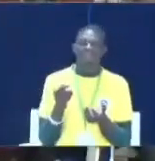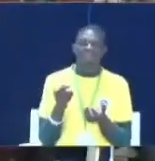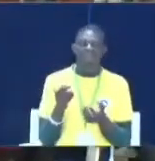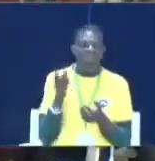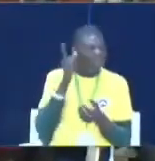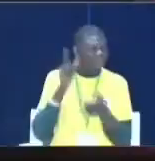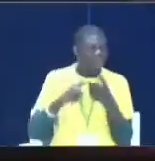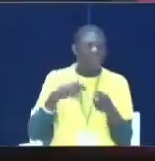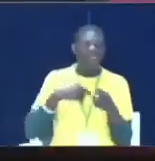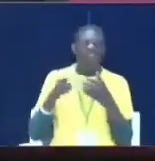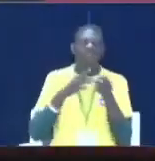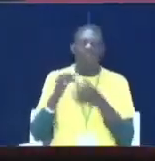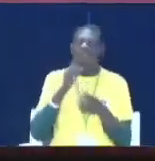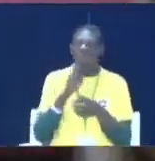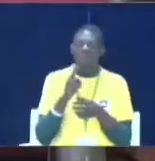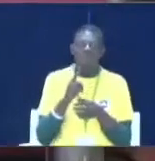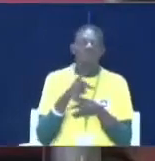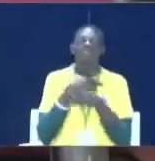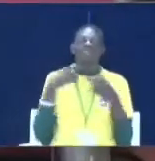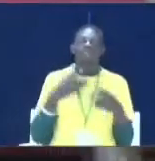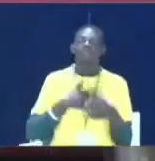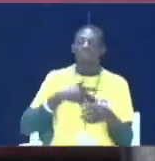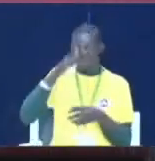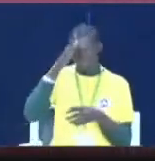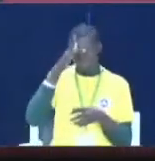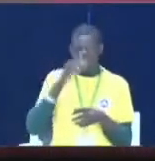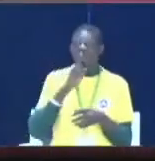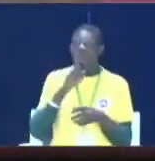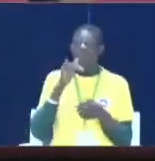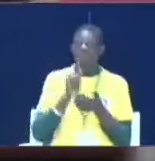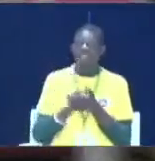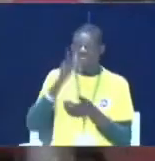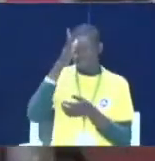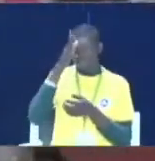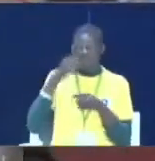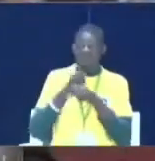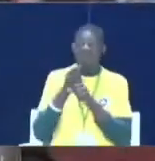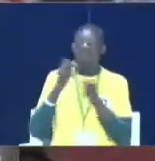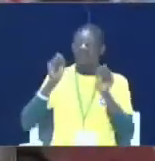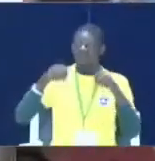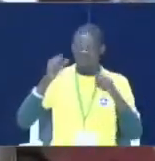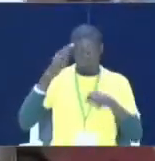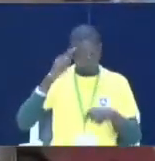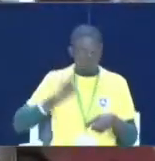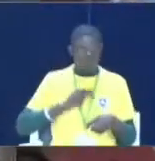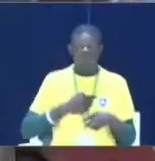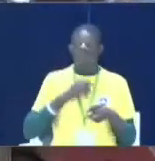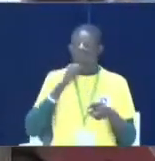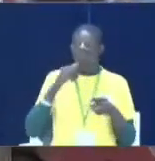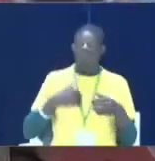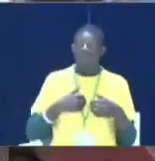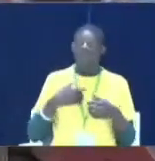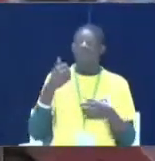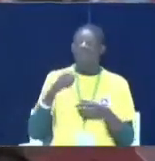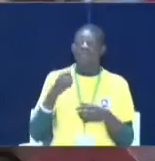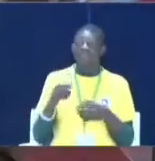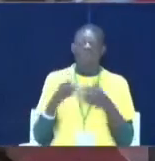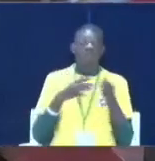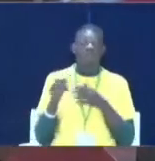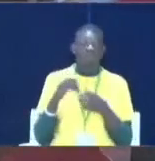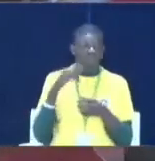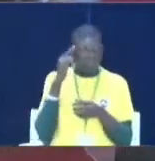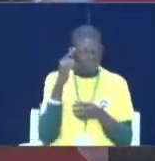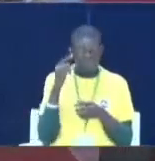Listen to me. As a matter of fact, pastors, my daddies, the truth is, daddy has made it possible for us not to have any bragging right in whatsoever you think you are